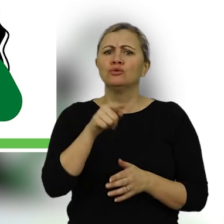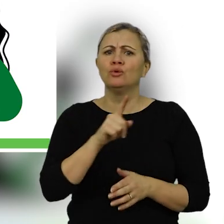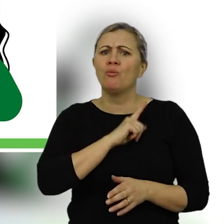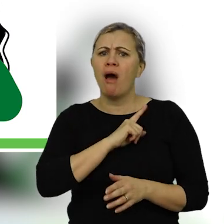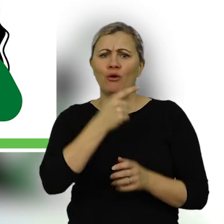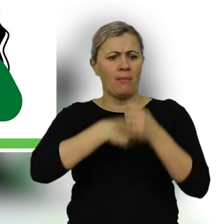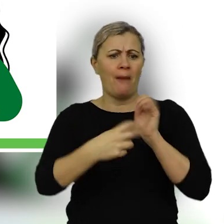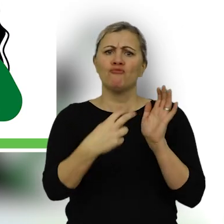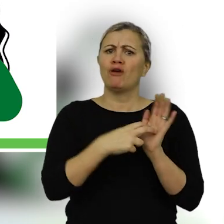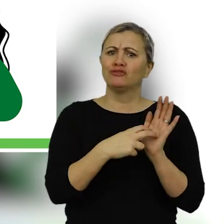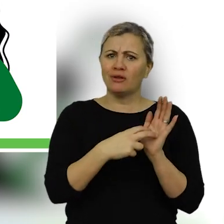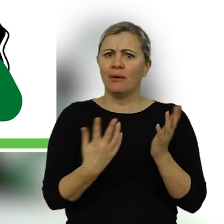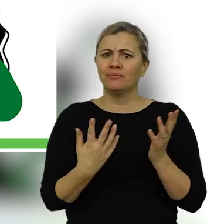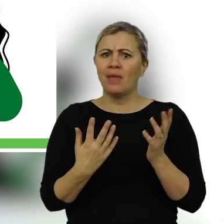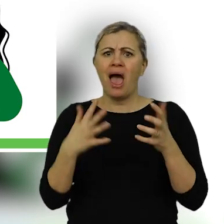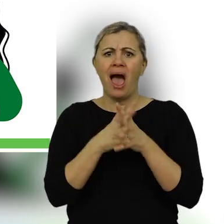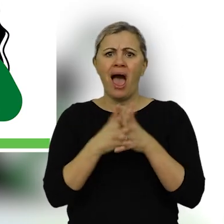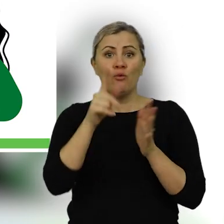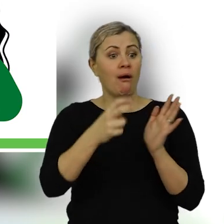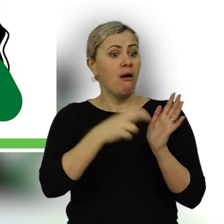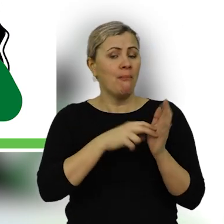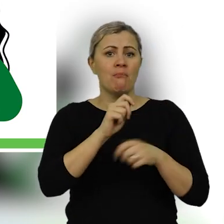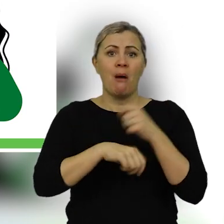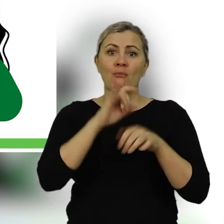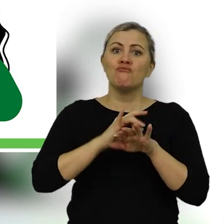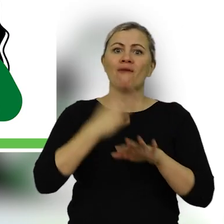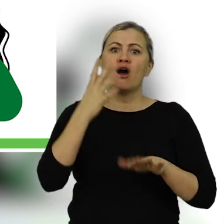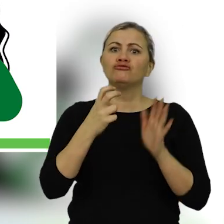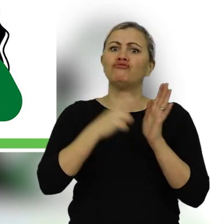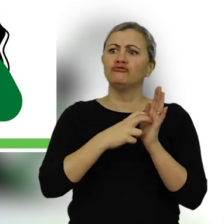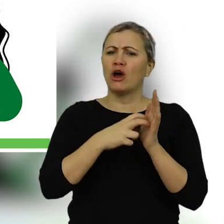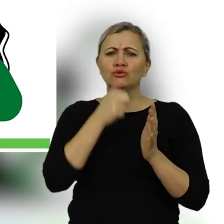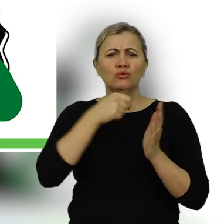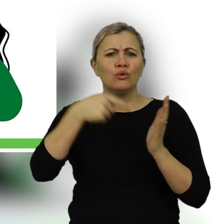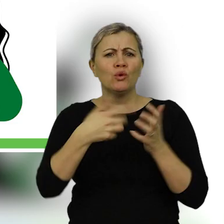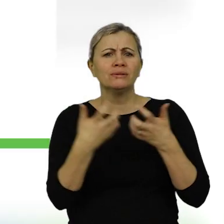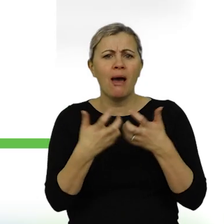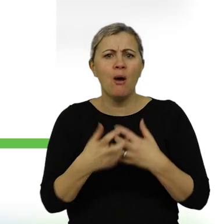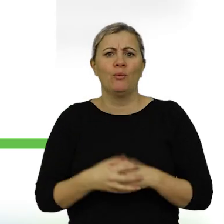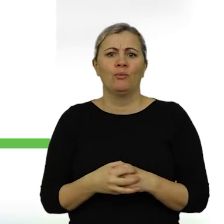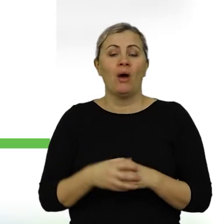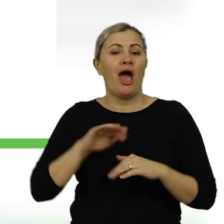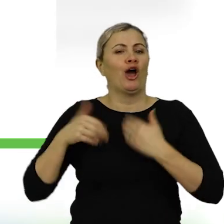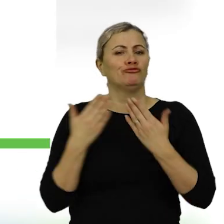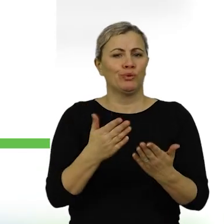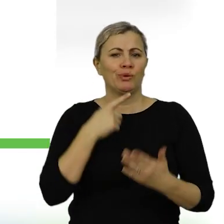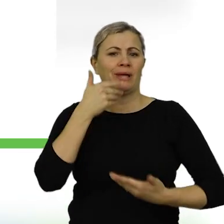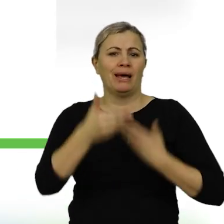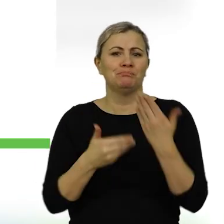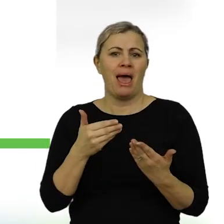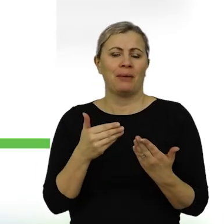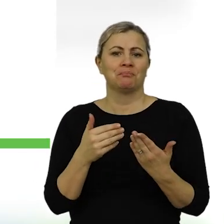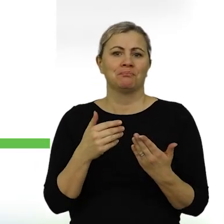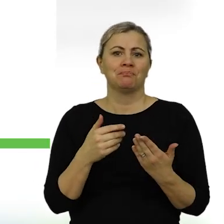to you as an EWC registrant, and how you can make the most out of your professional registration. So, just as an